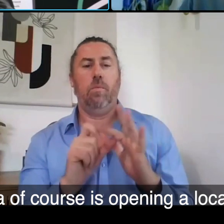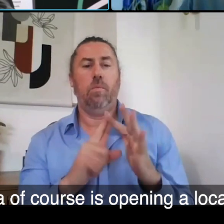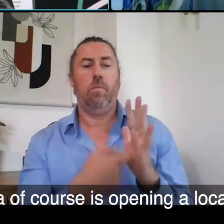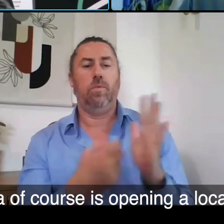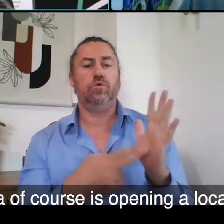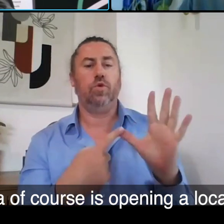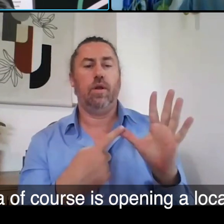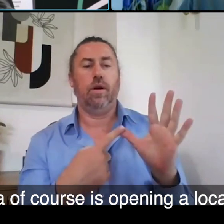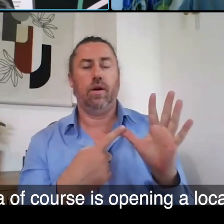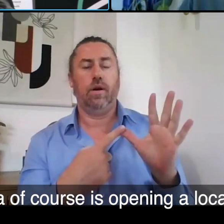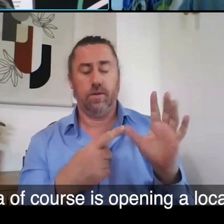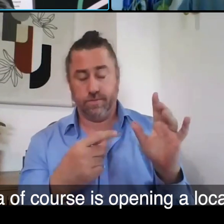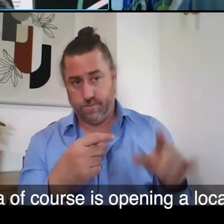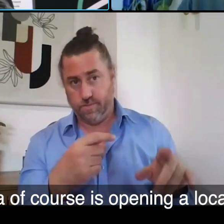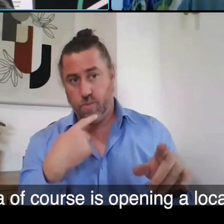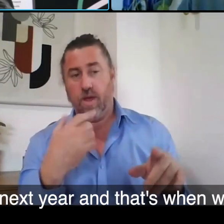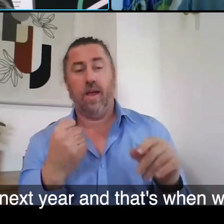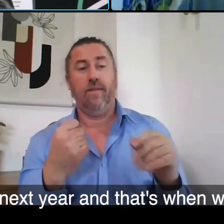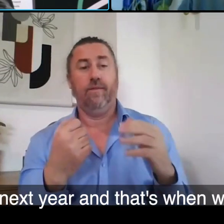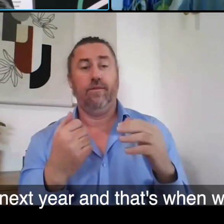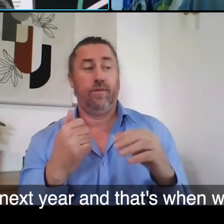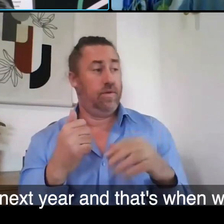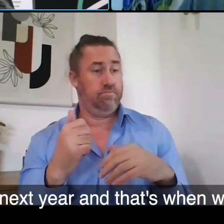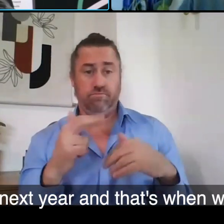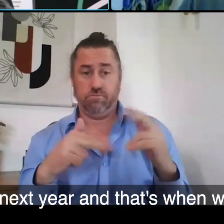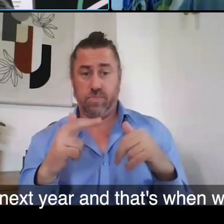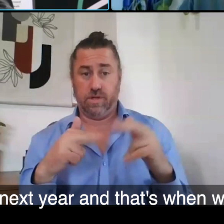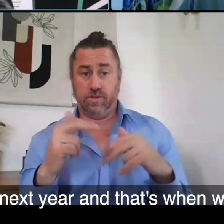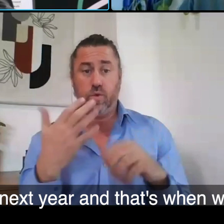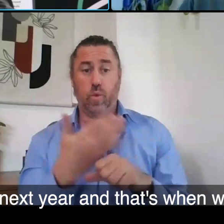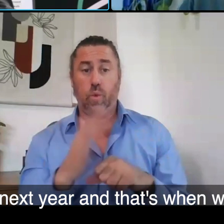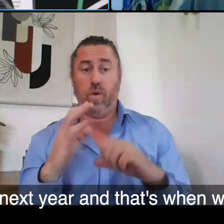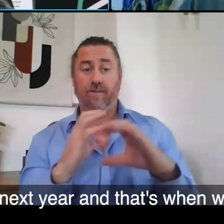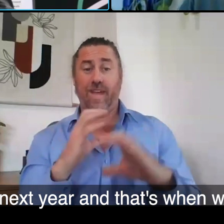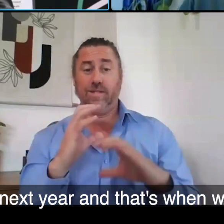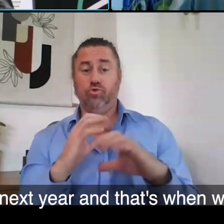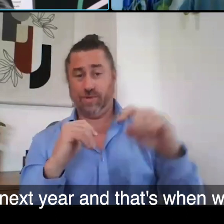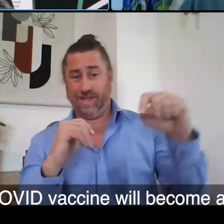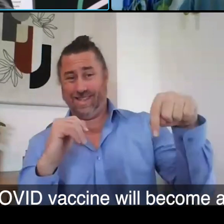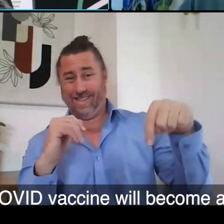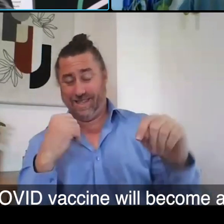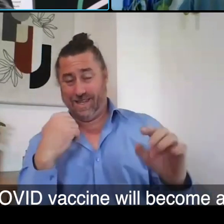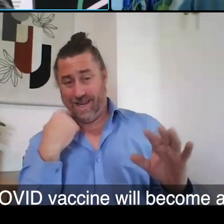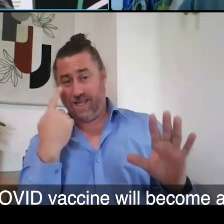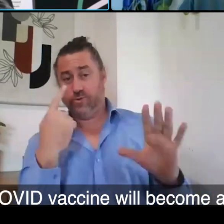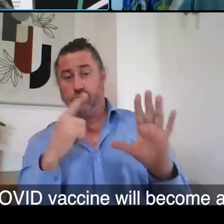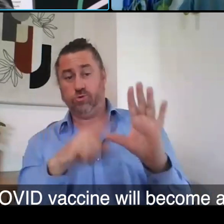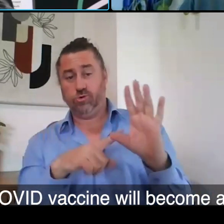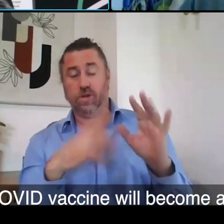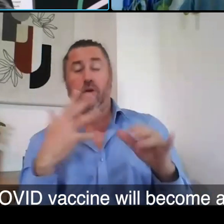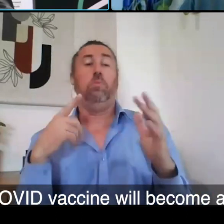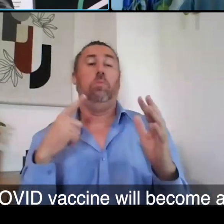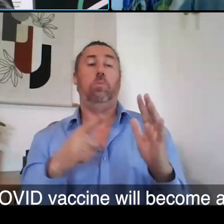opening a local facility. We're hoping next year, and that's when we expect that the